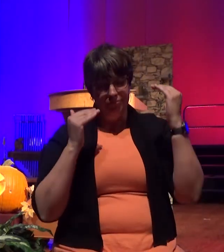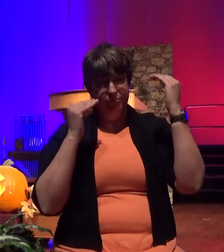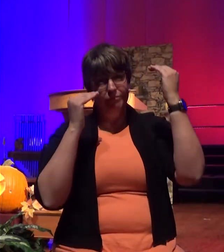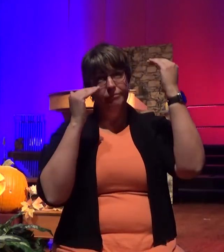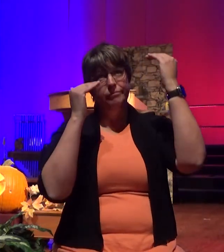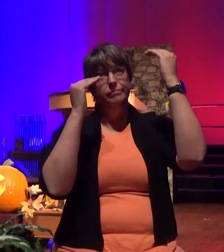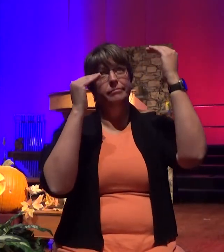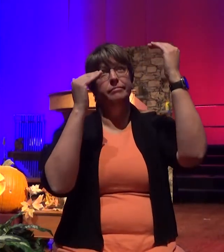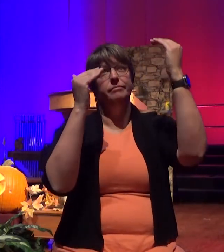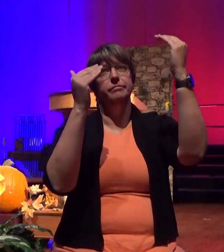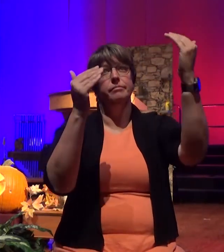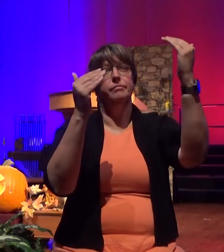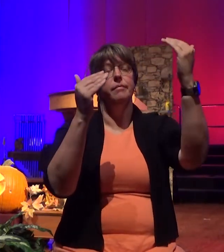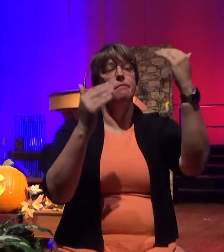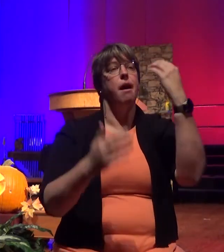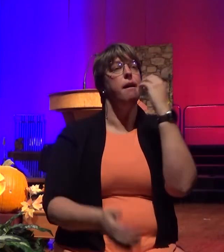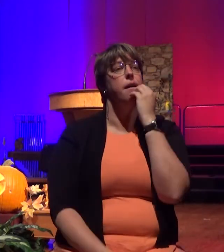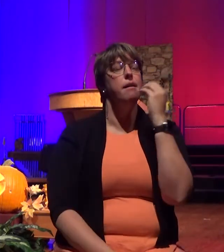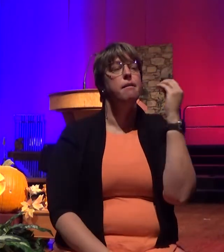I am whole.